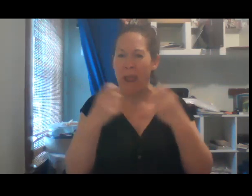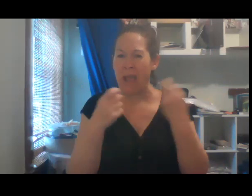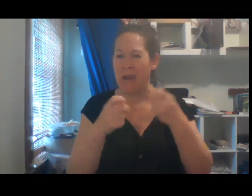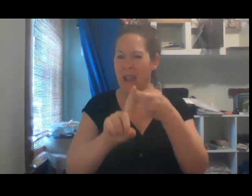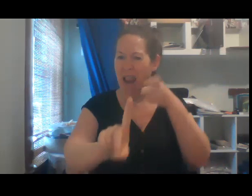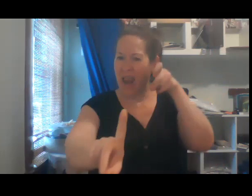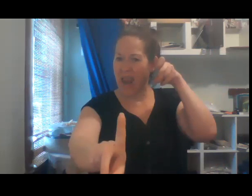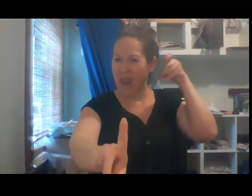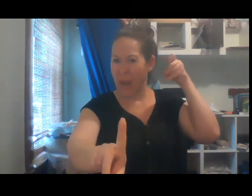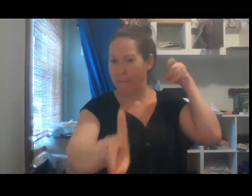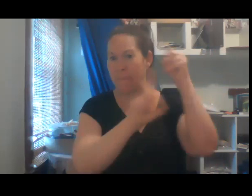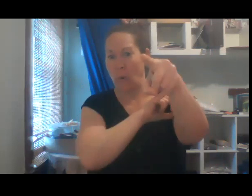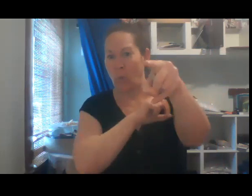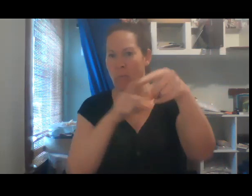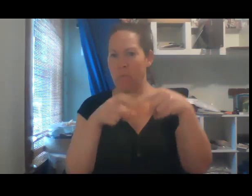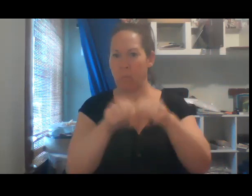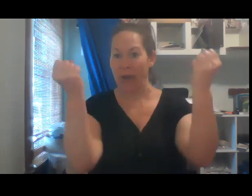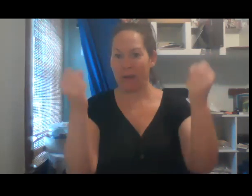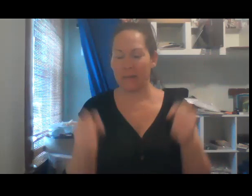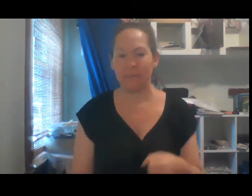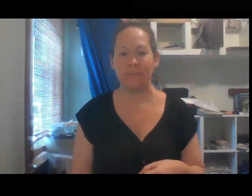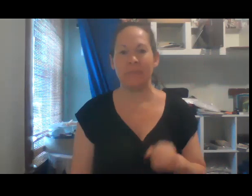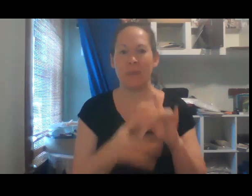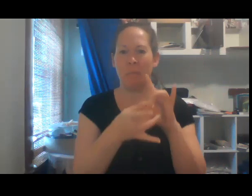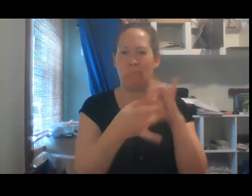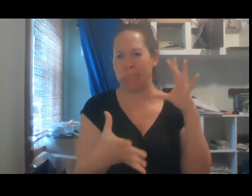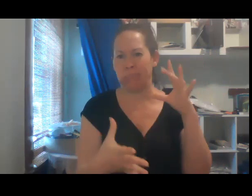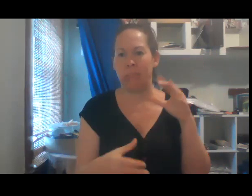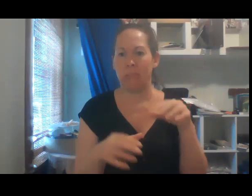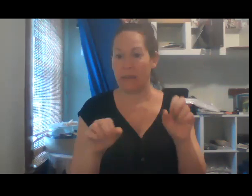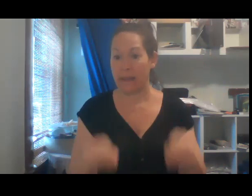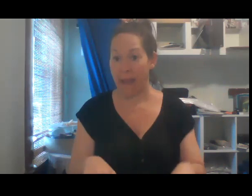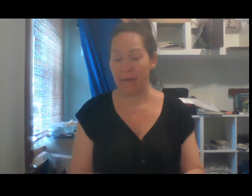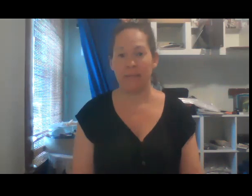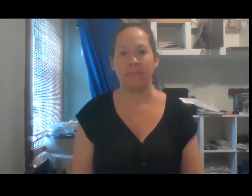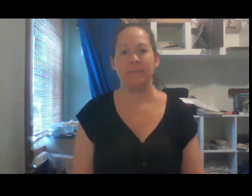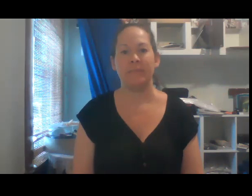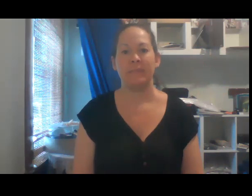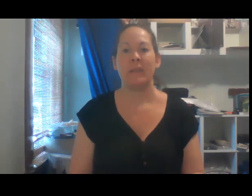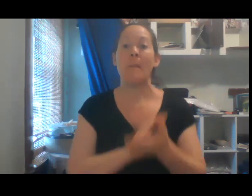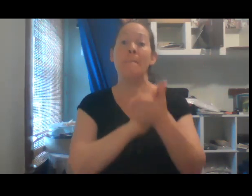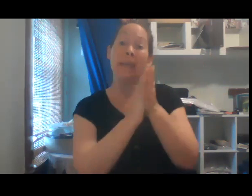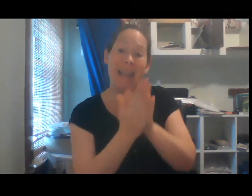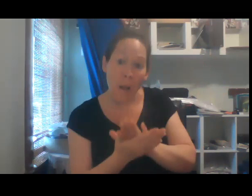back together on other parts, and this will break down. And this phosphorus breaks down into sulfur.